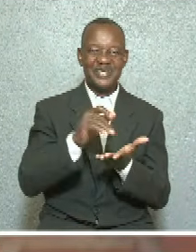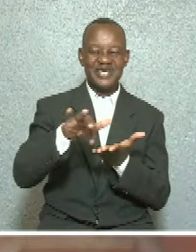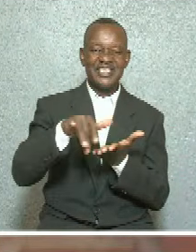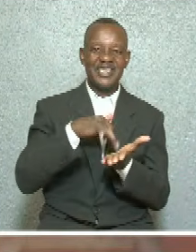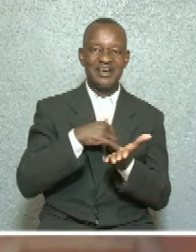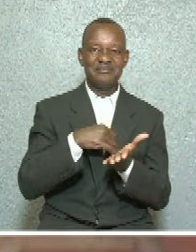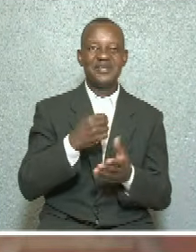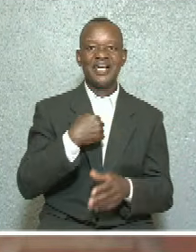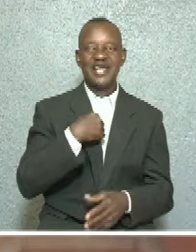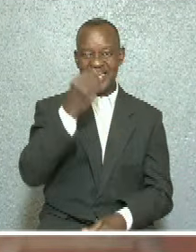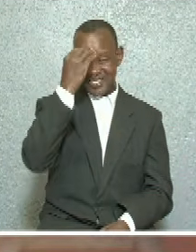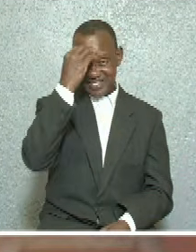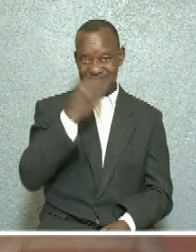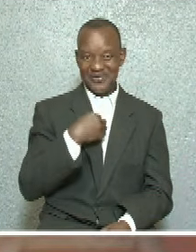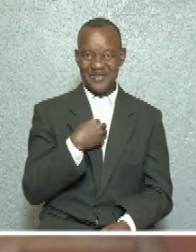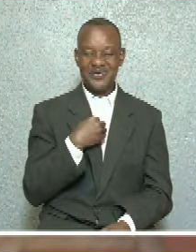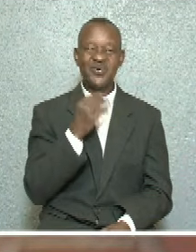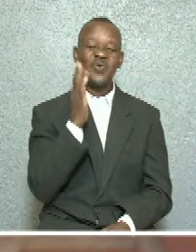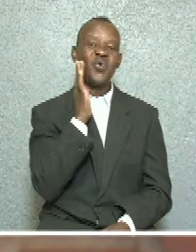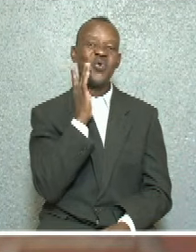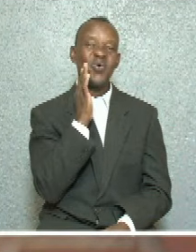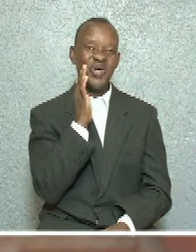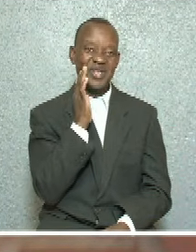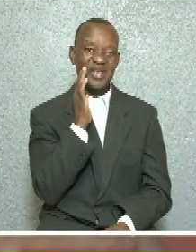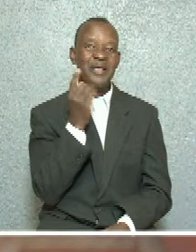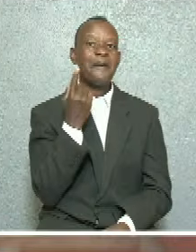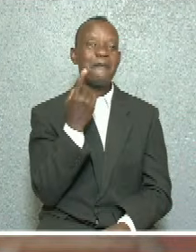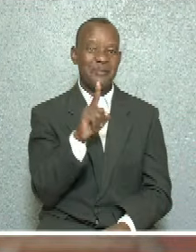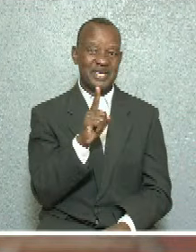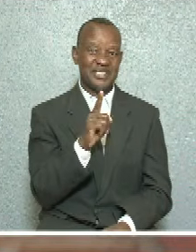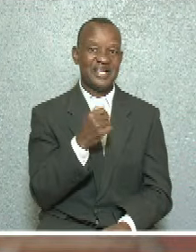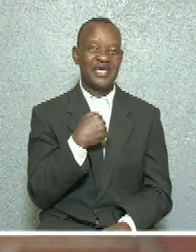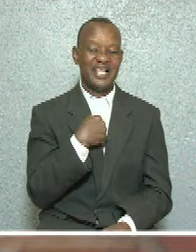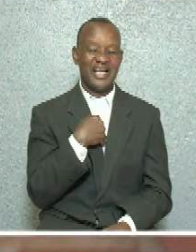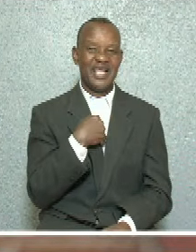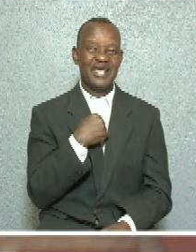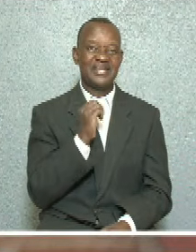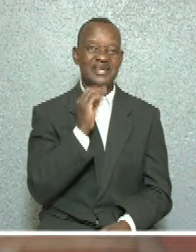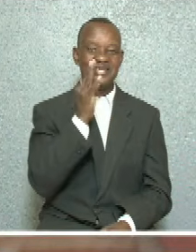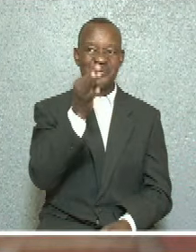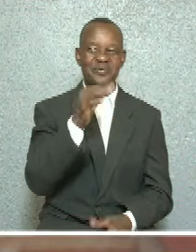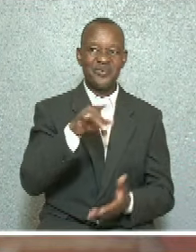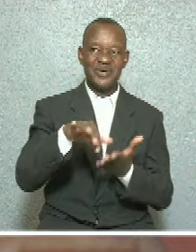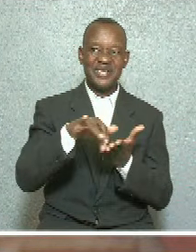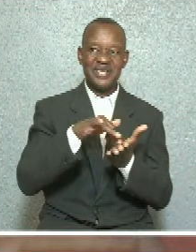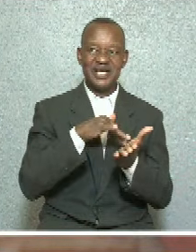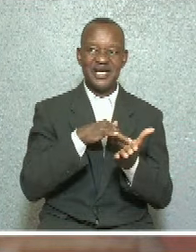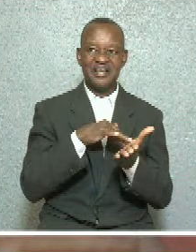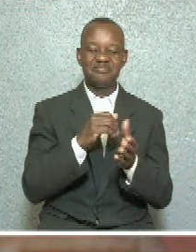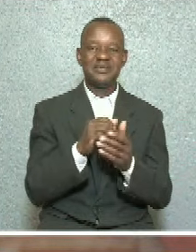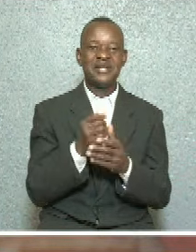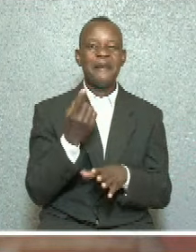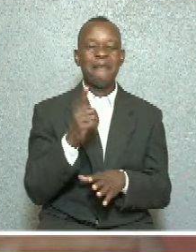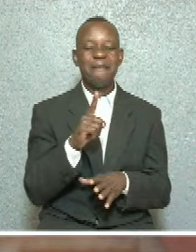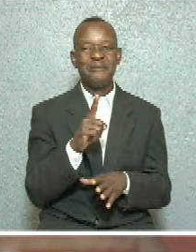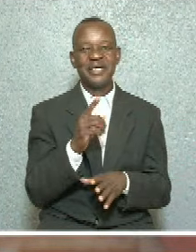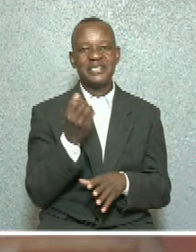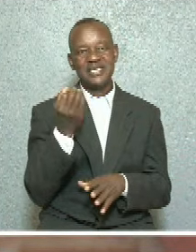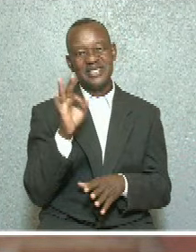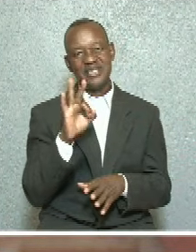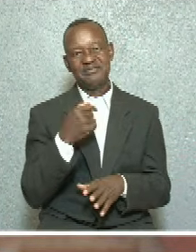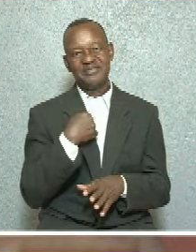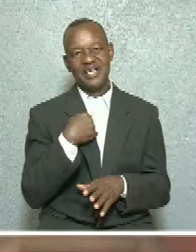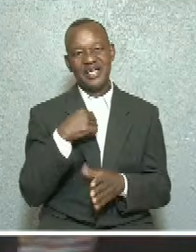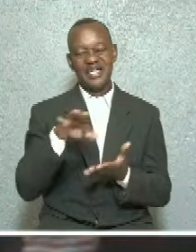when, but definitely soon. And when I do come back, I will not come back for this short period of time. I'll come and spend